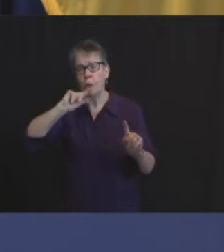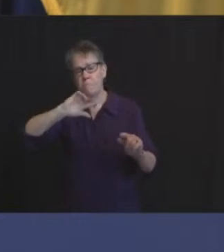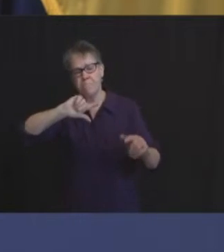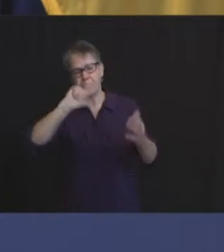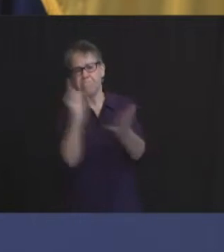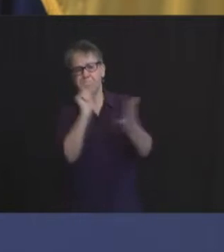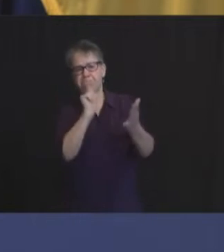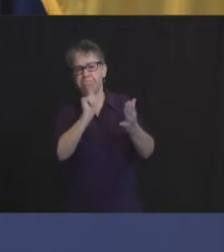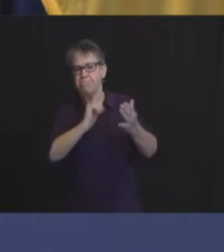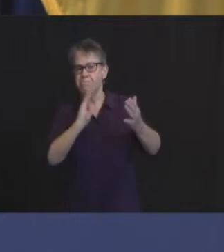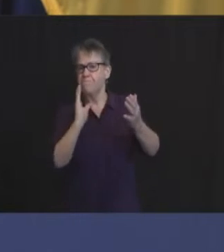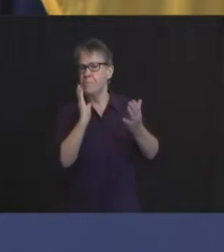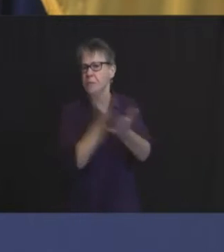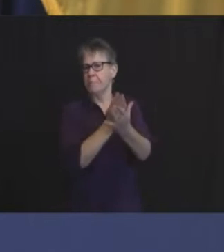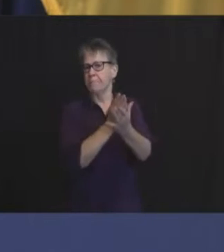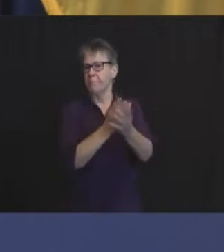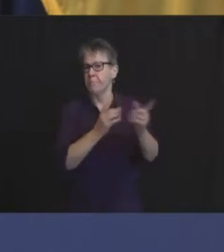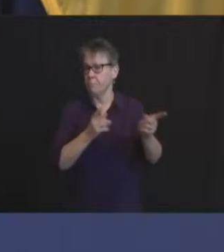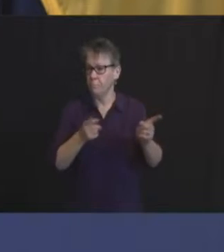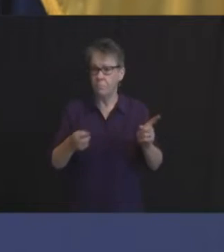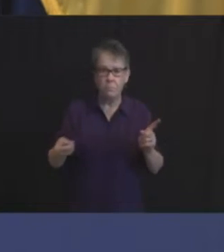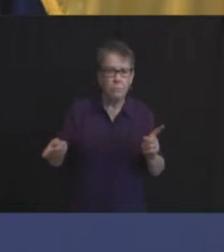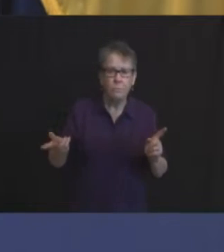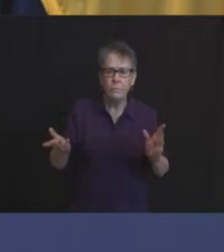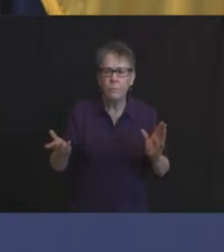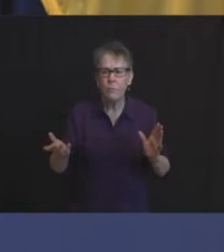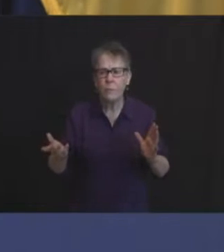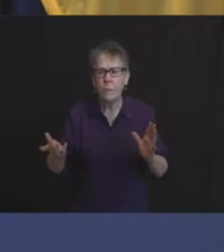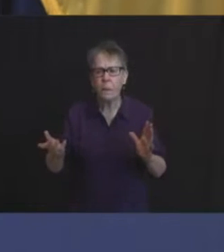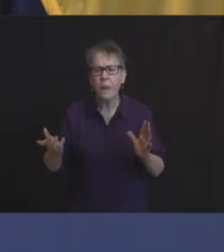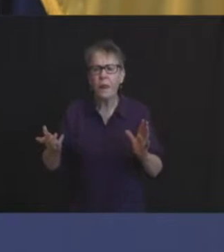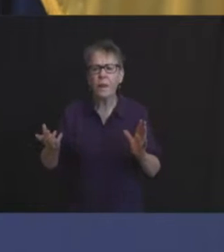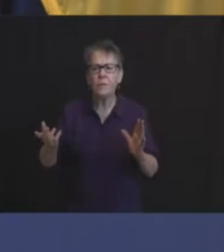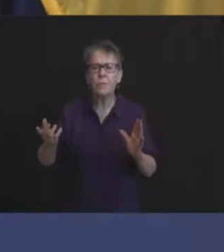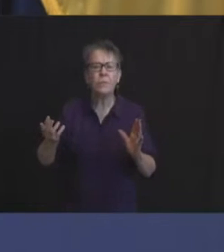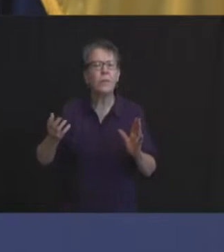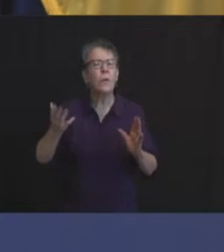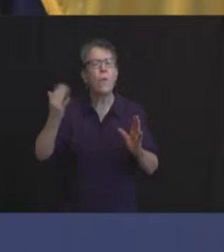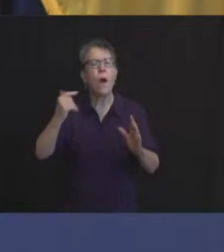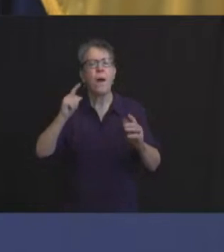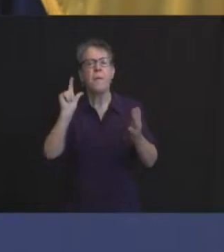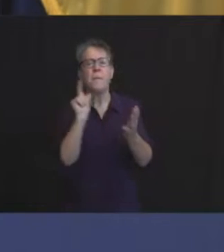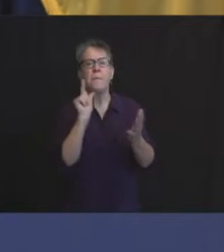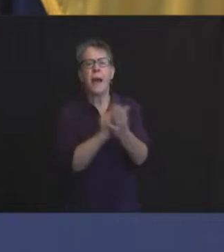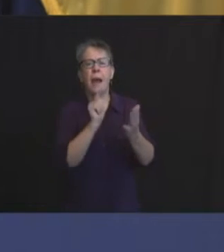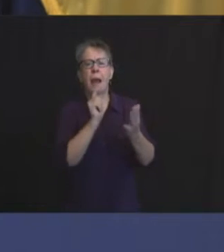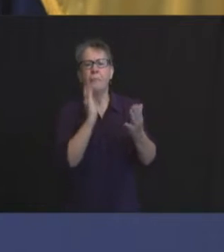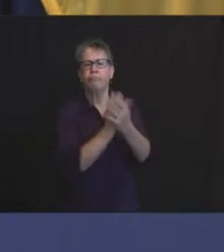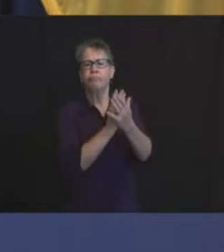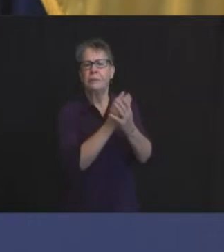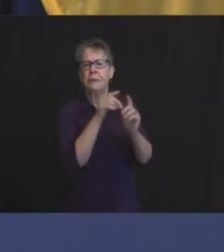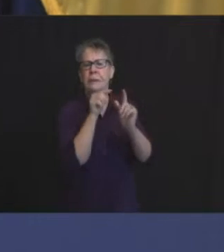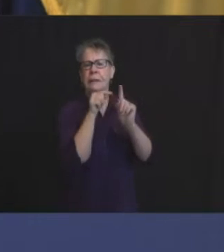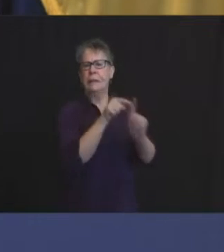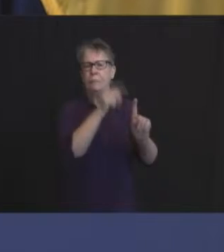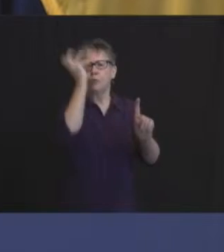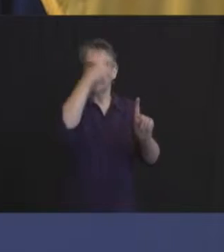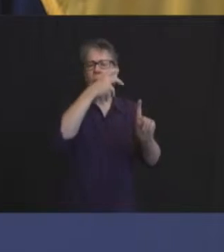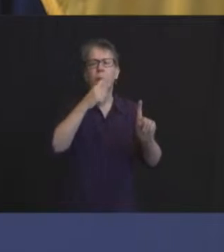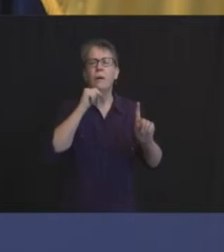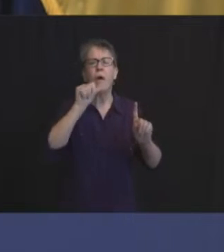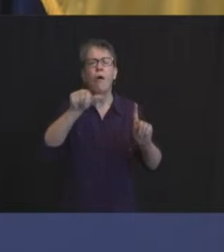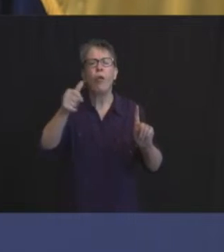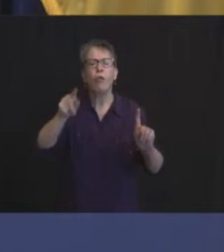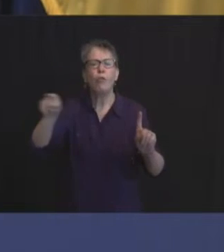Jinping are still allowed free access on Twitter? I'd like to ask you a question about January 17th. Some progressives might want to